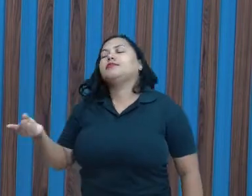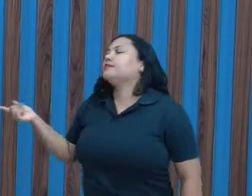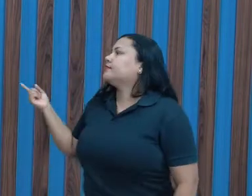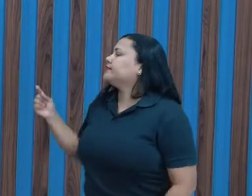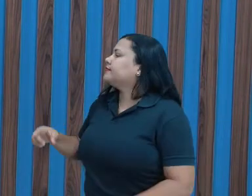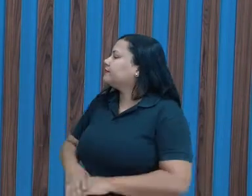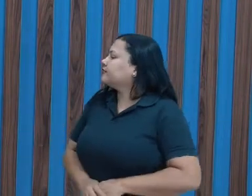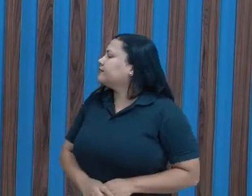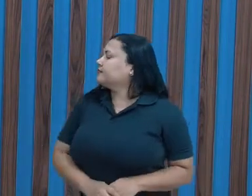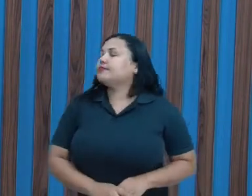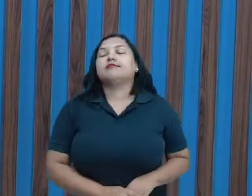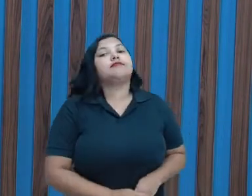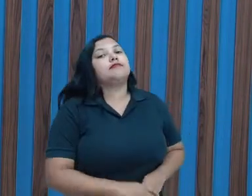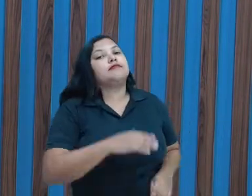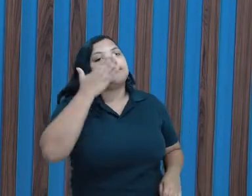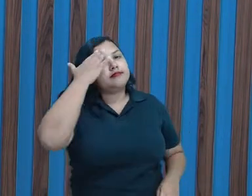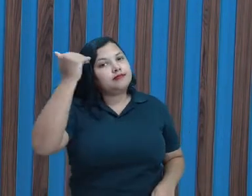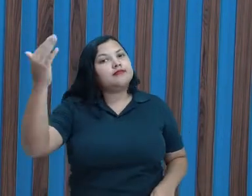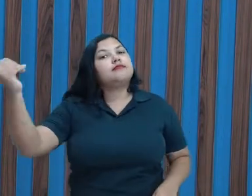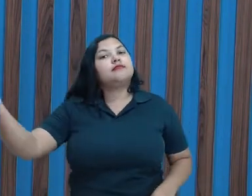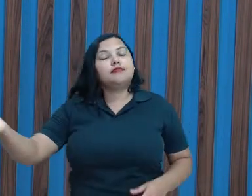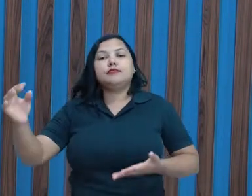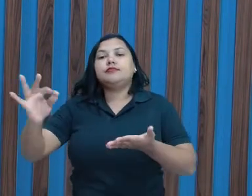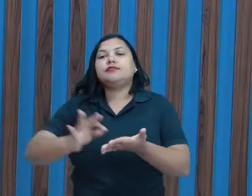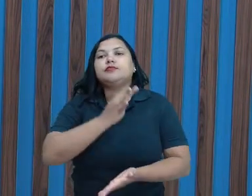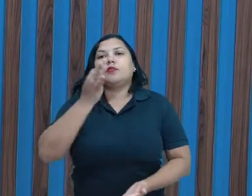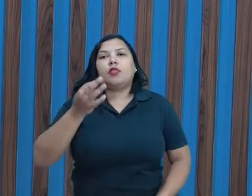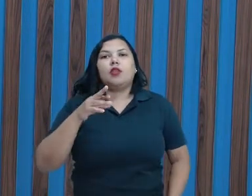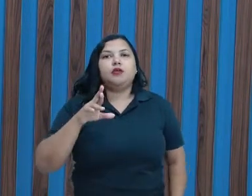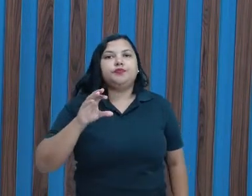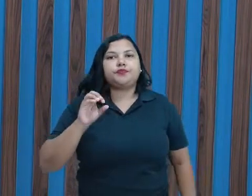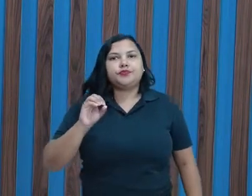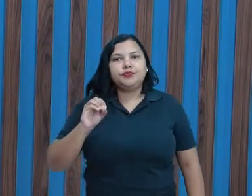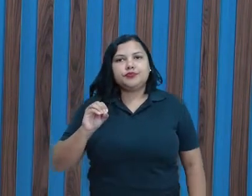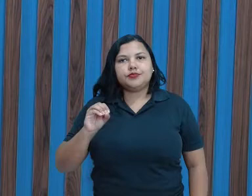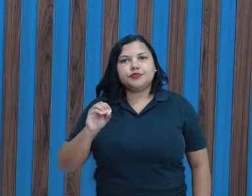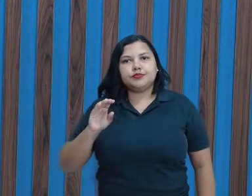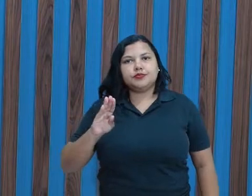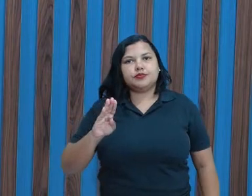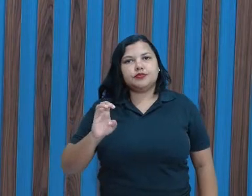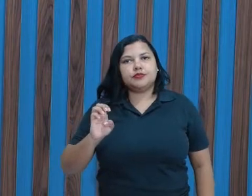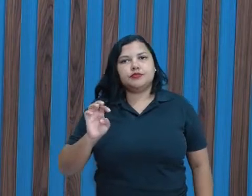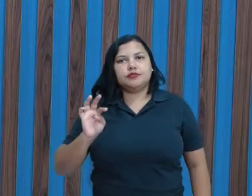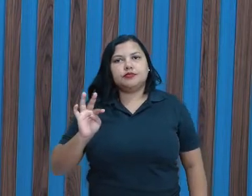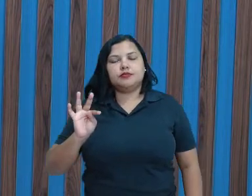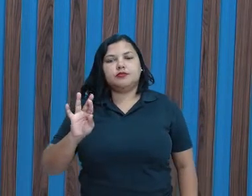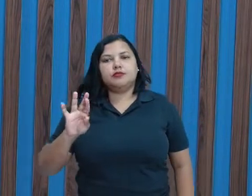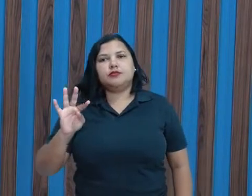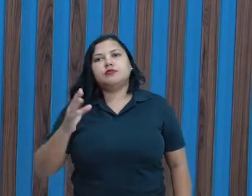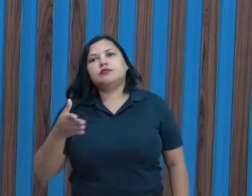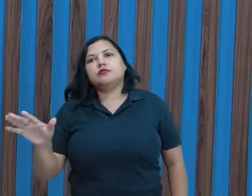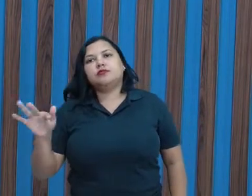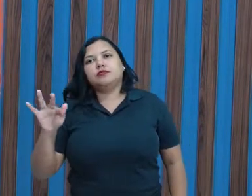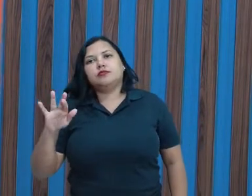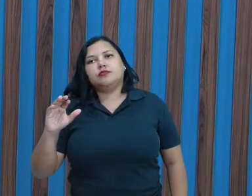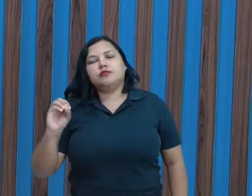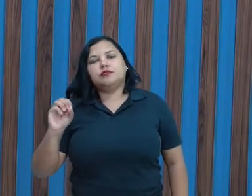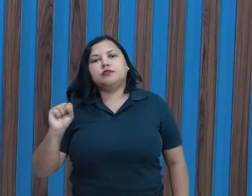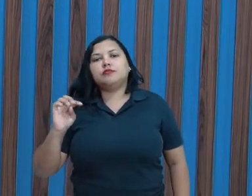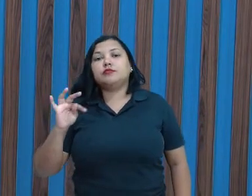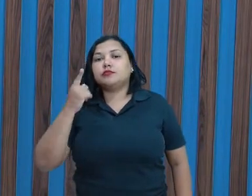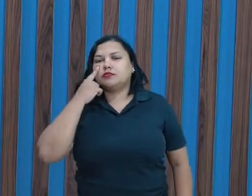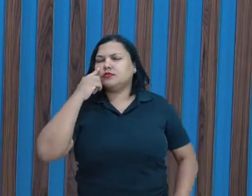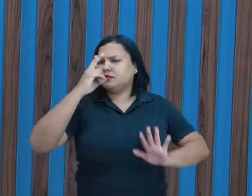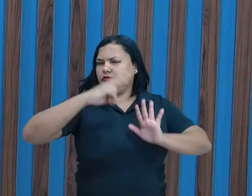poema muito famoso, de Robert Frost. Temos assim, two roads diverges in a yellow wood, and sorry, I could not travel